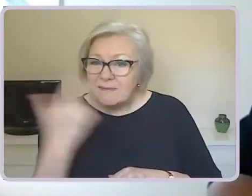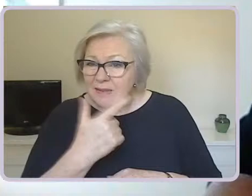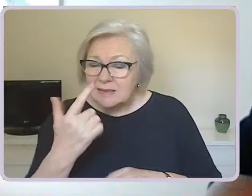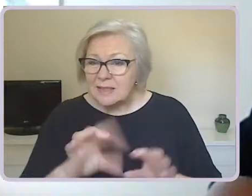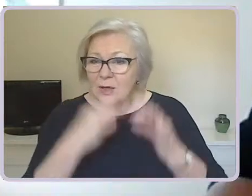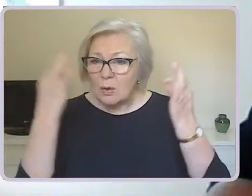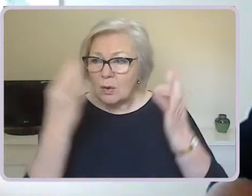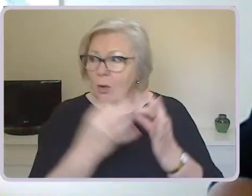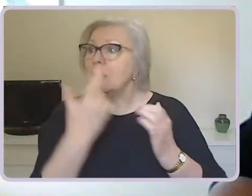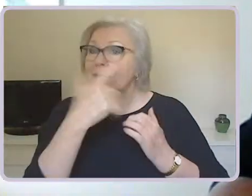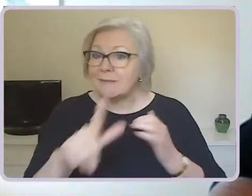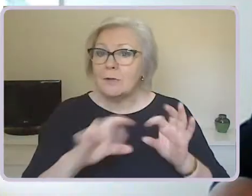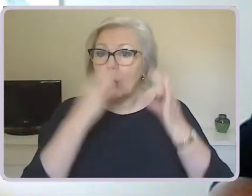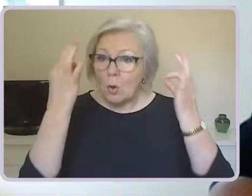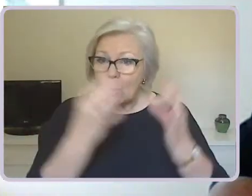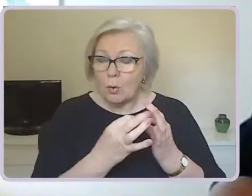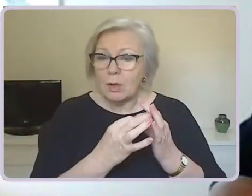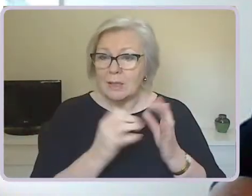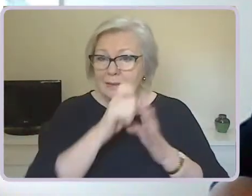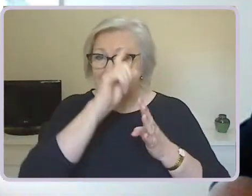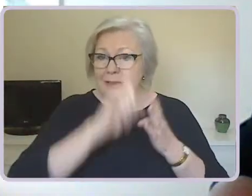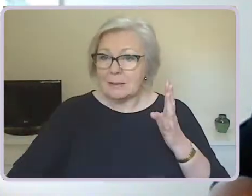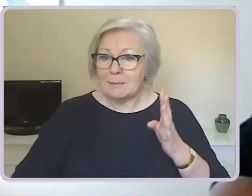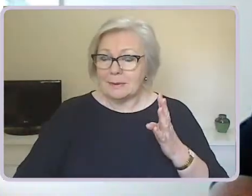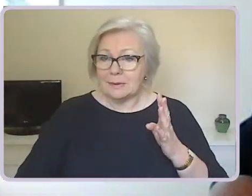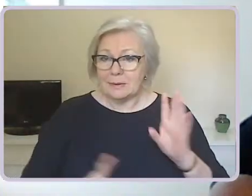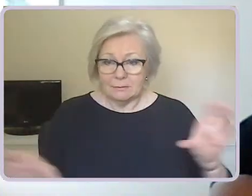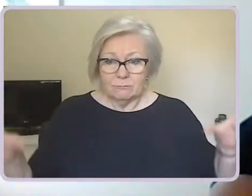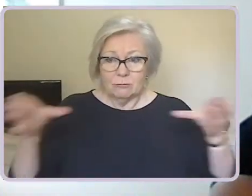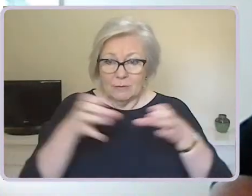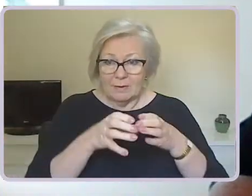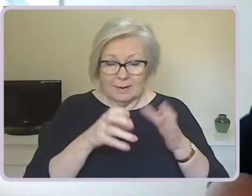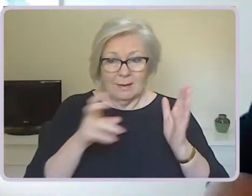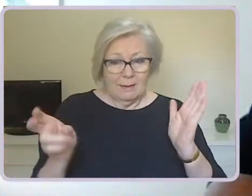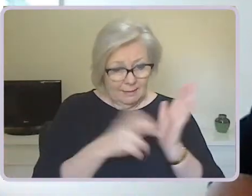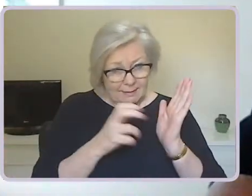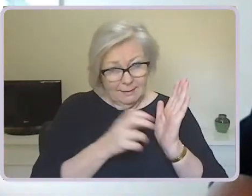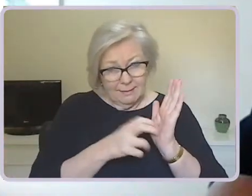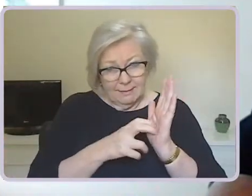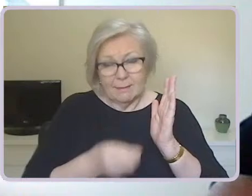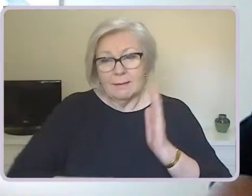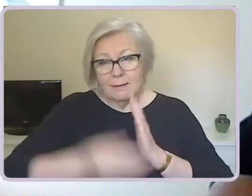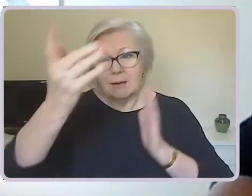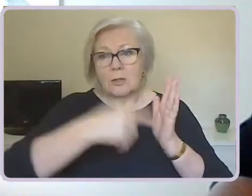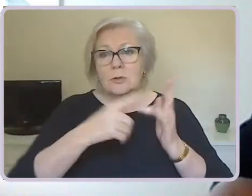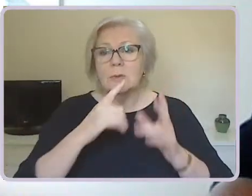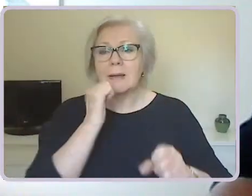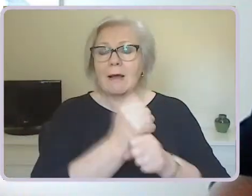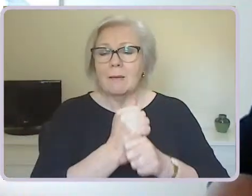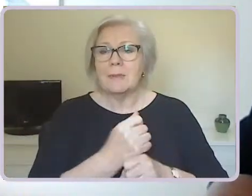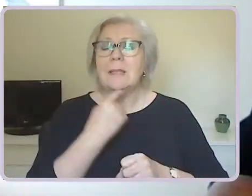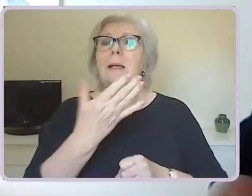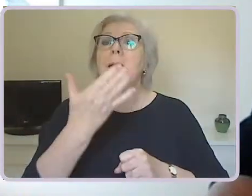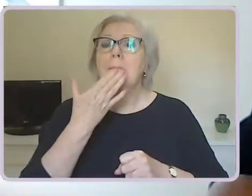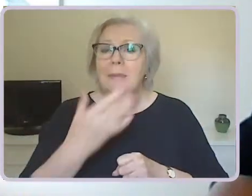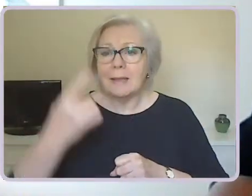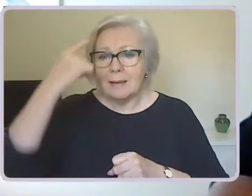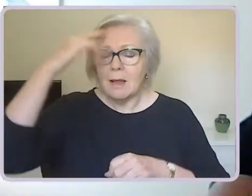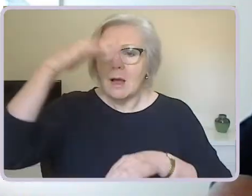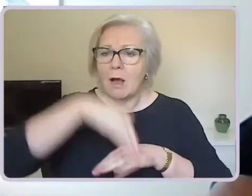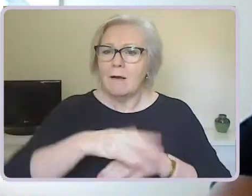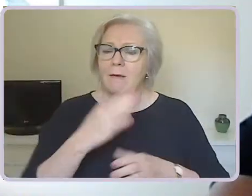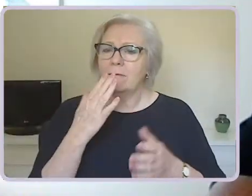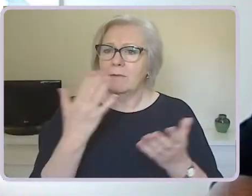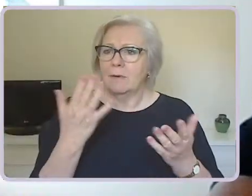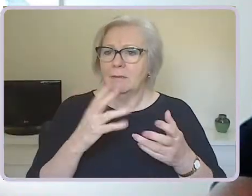organisations to sign an open letter calling on all government levels of government to consider urgent actions that will protect the lives